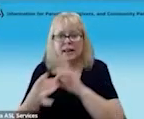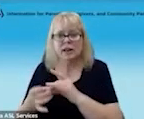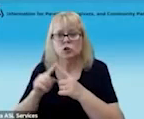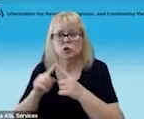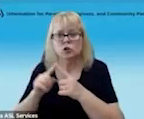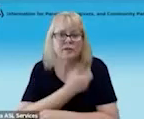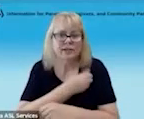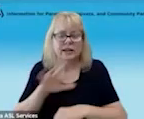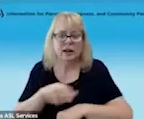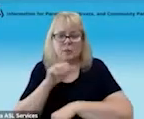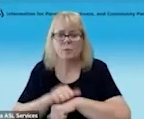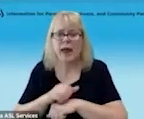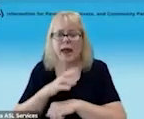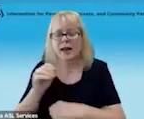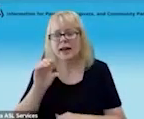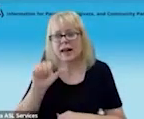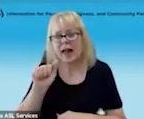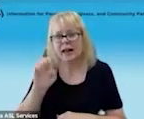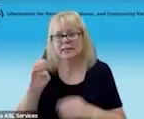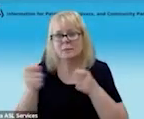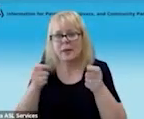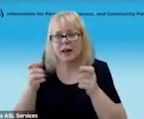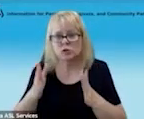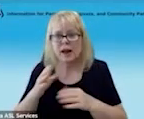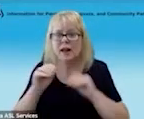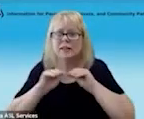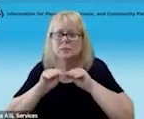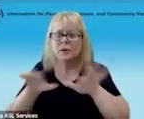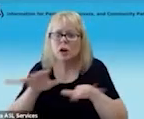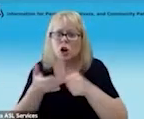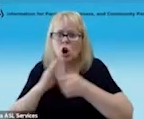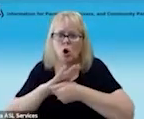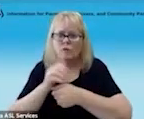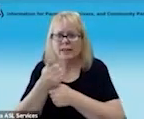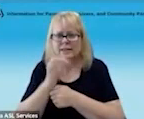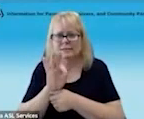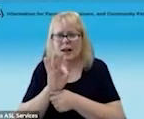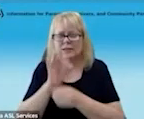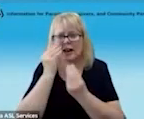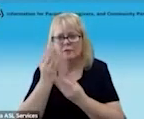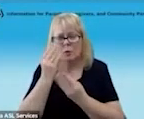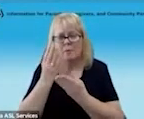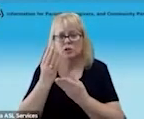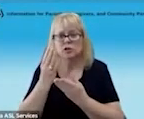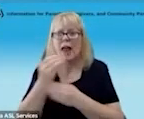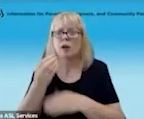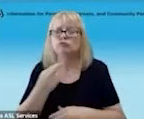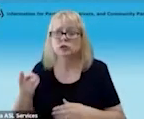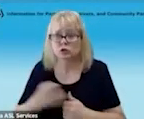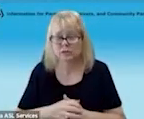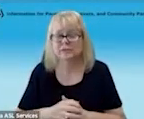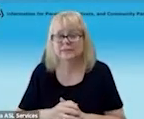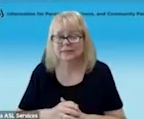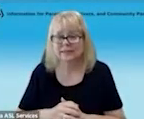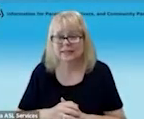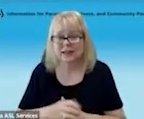linguistically responsive outreach, education, navigation, facilitation, referrals, and linkages to vaccine